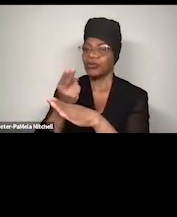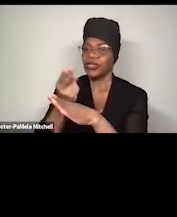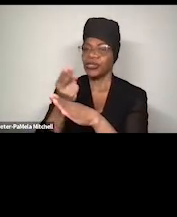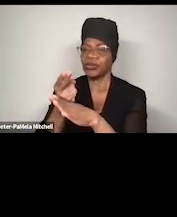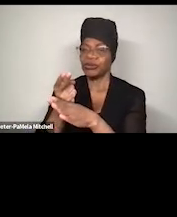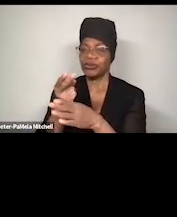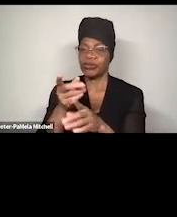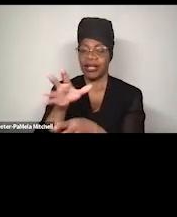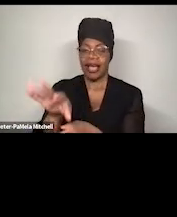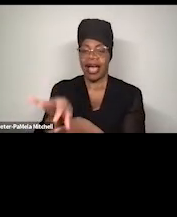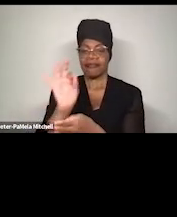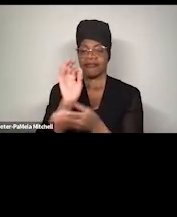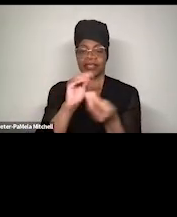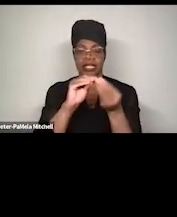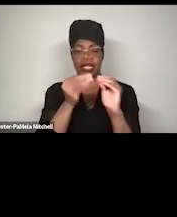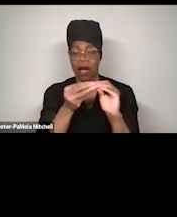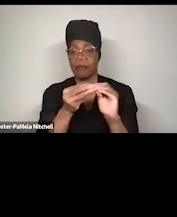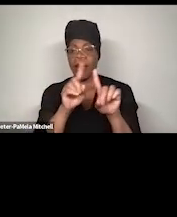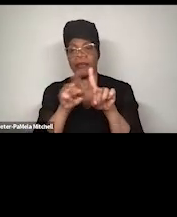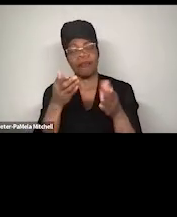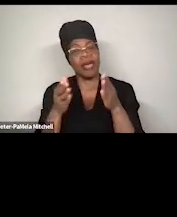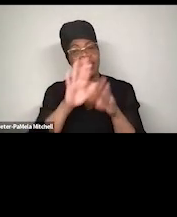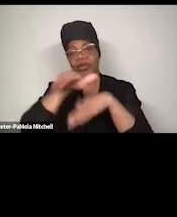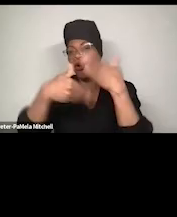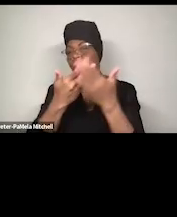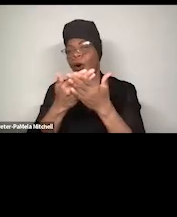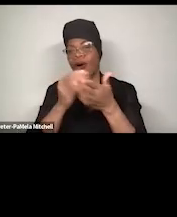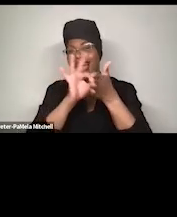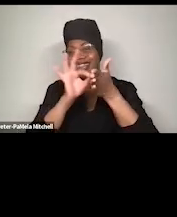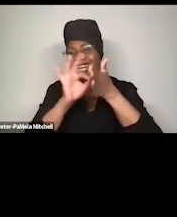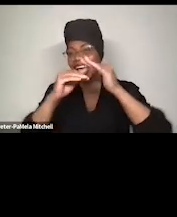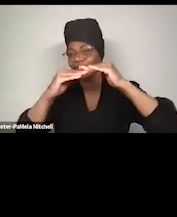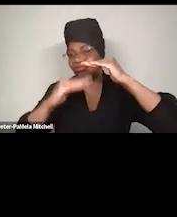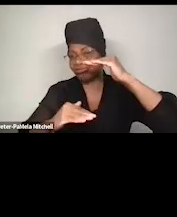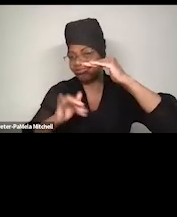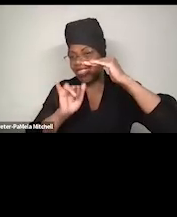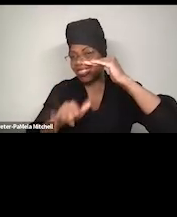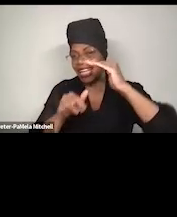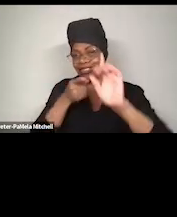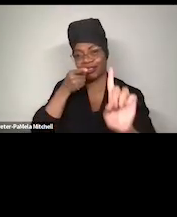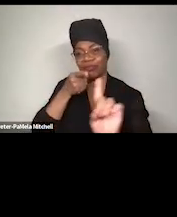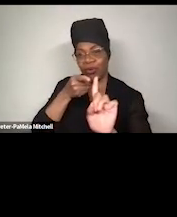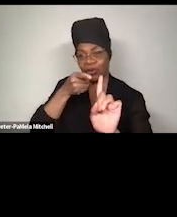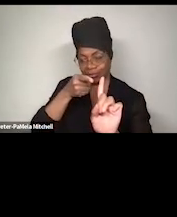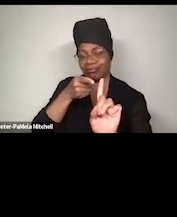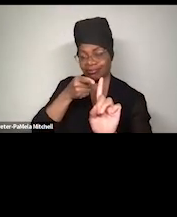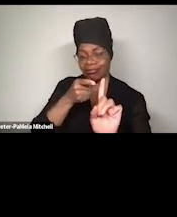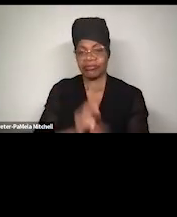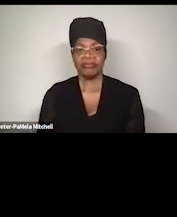homelessness, but they are probably all undercounts. So that's the big takeaway here from this slide. We can go ahead to the next slide.